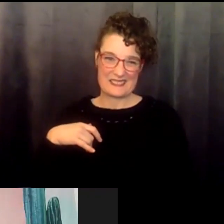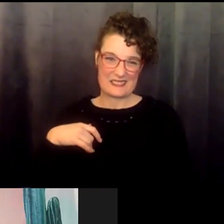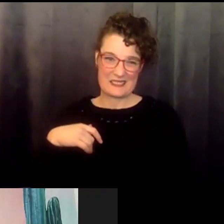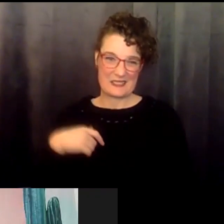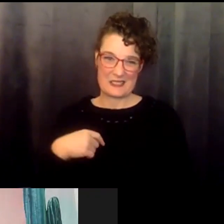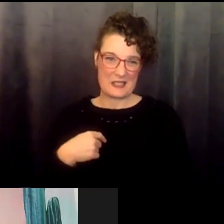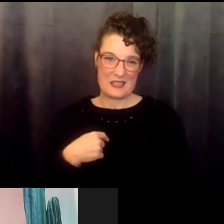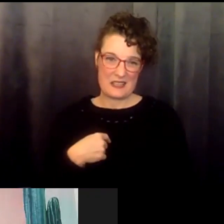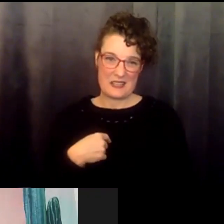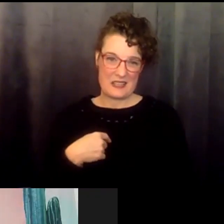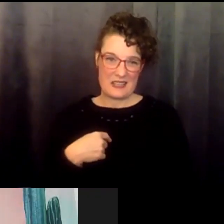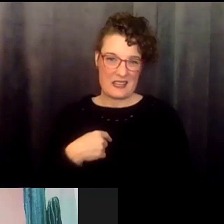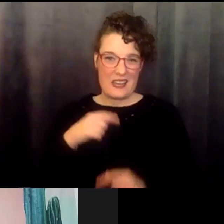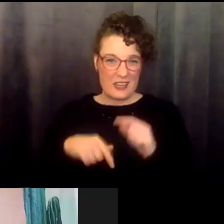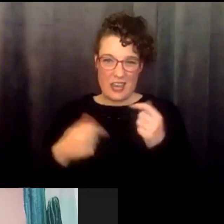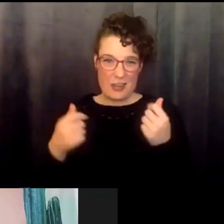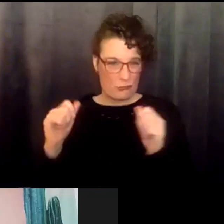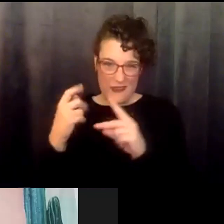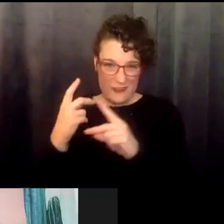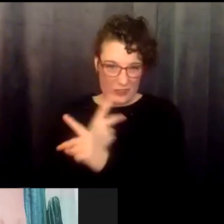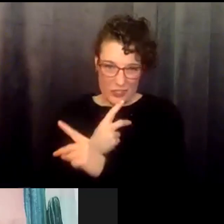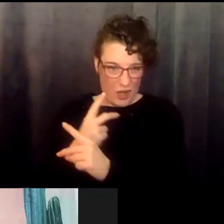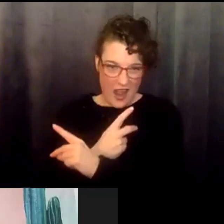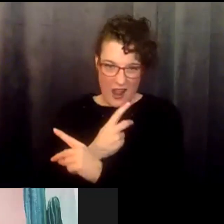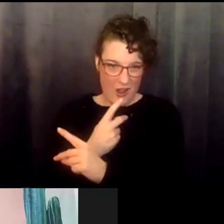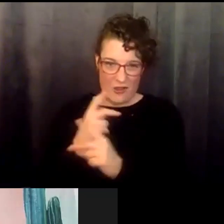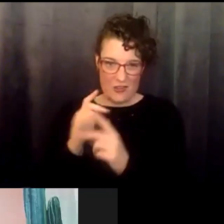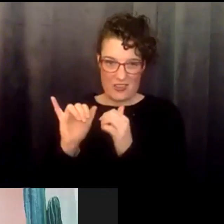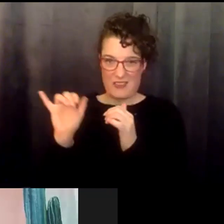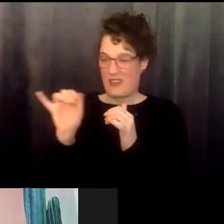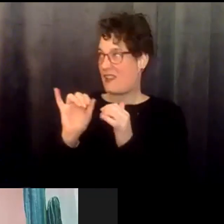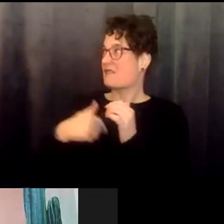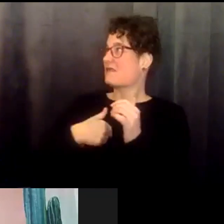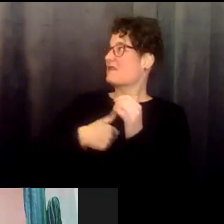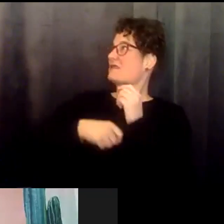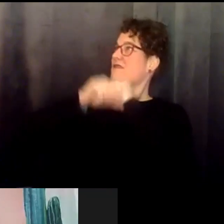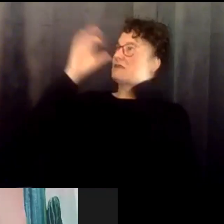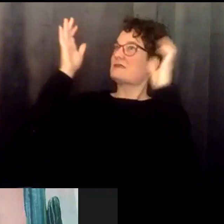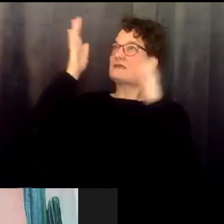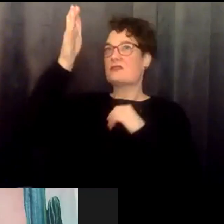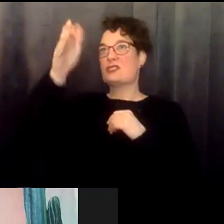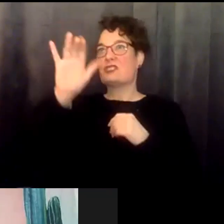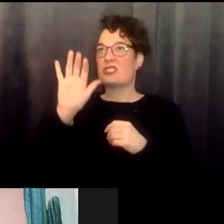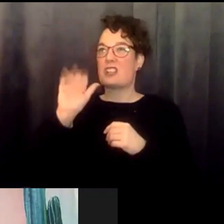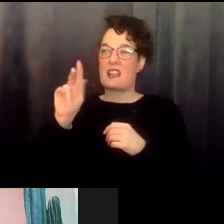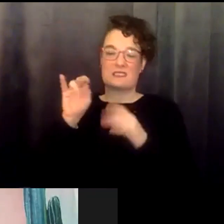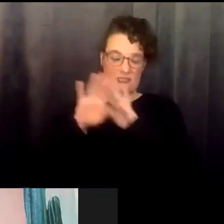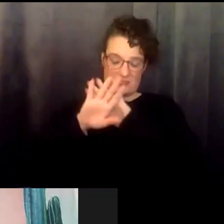I'm not even gonna try to figure out if I'm gonna think of myself as like a future ancestor or something. I just know